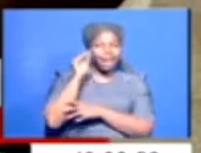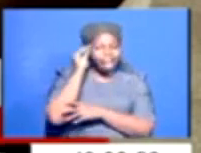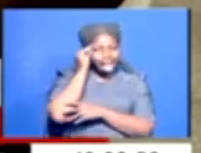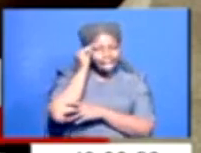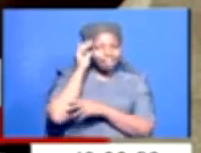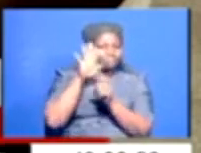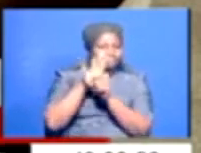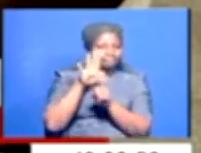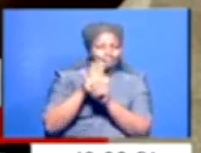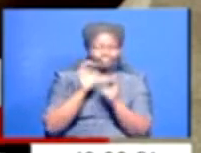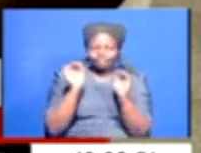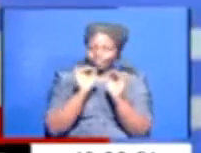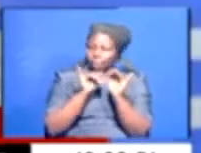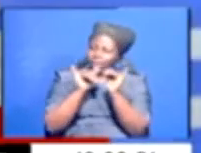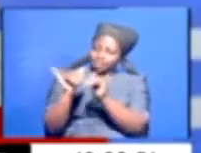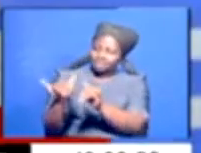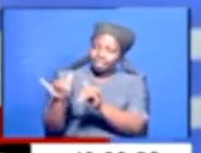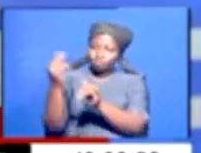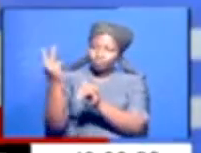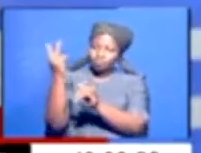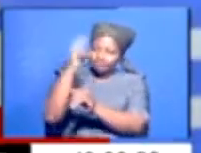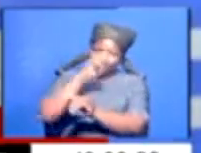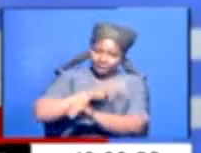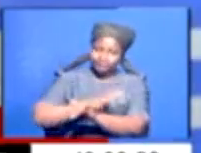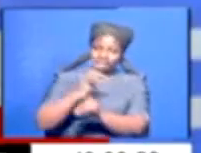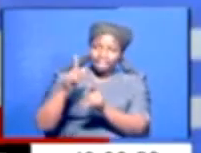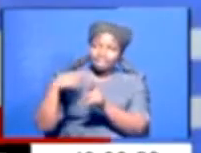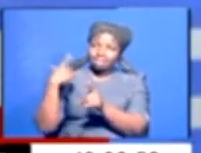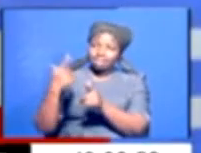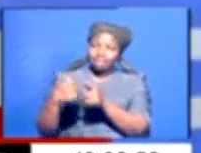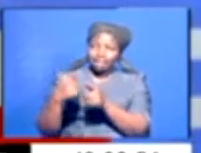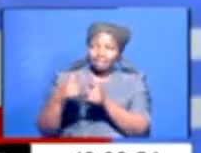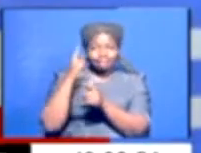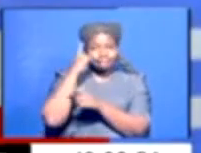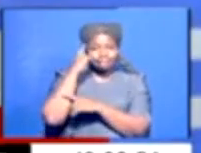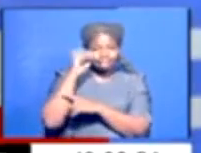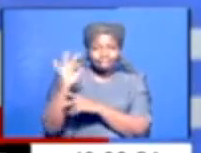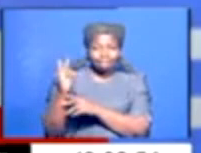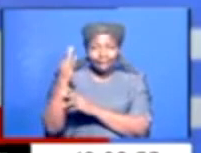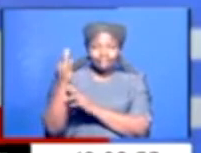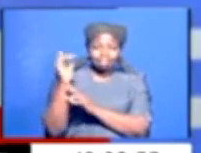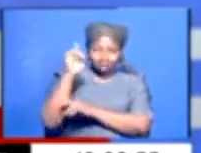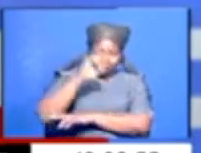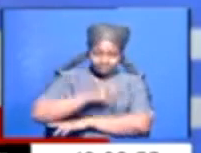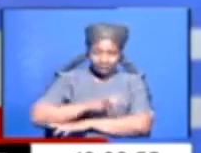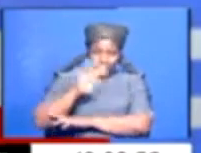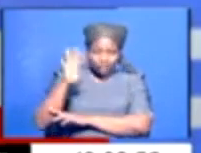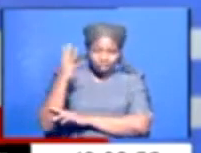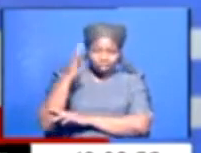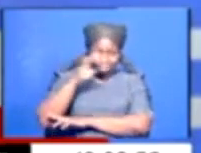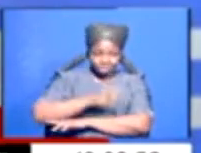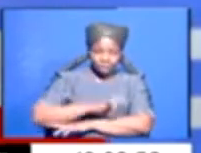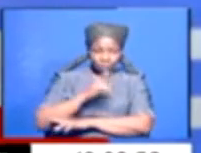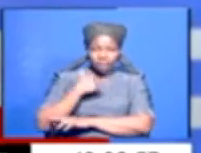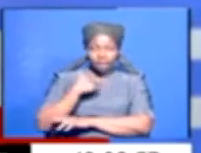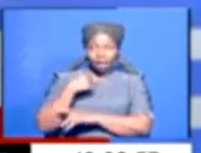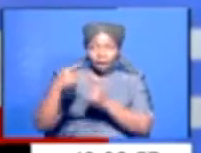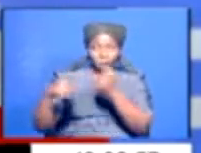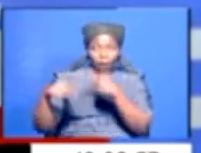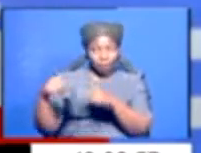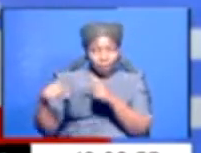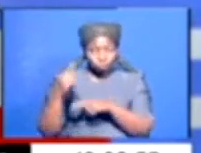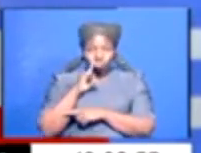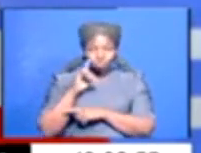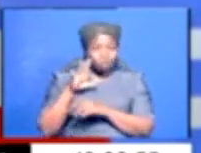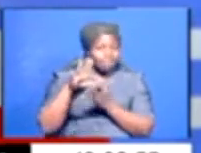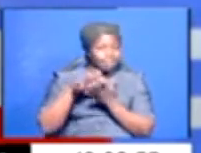We went there, we stayed for 2 days, then I think the third day, or the fourth day, there was a competition. So the learning was